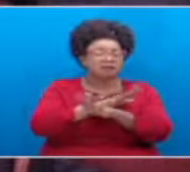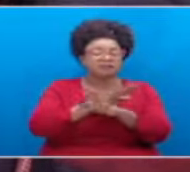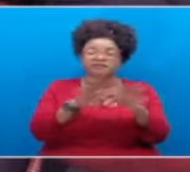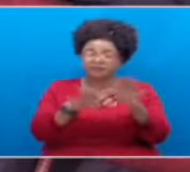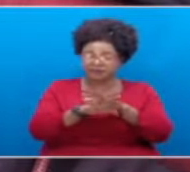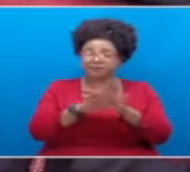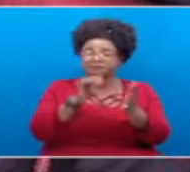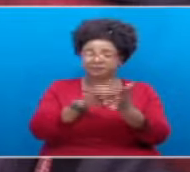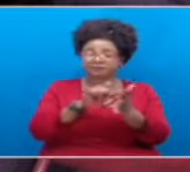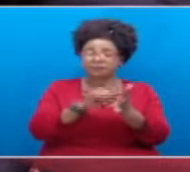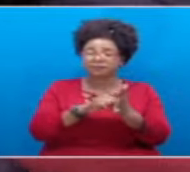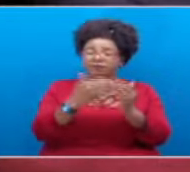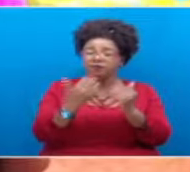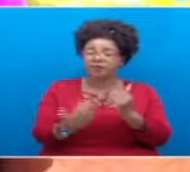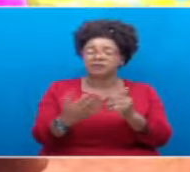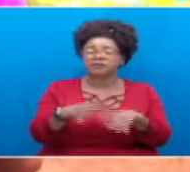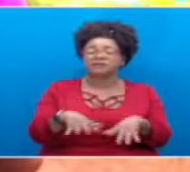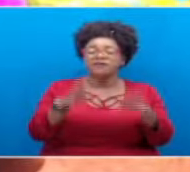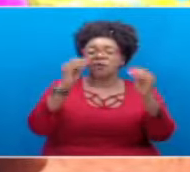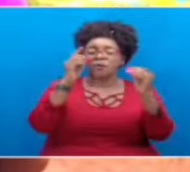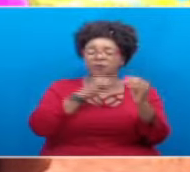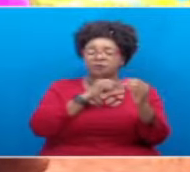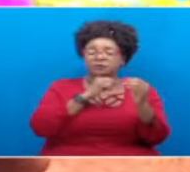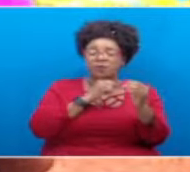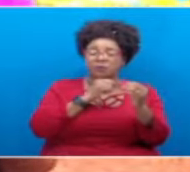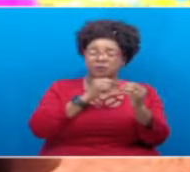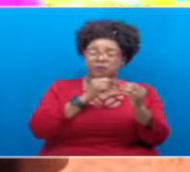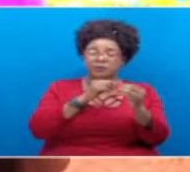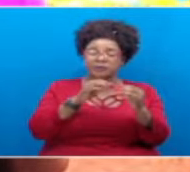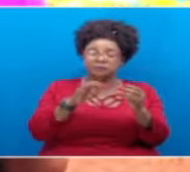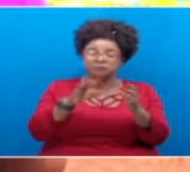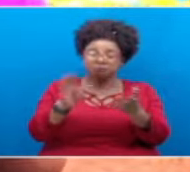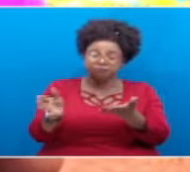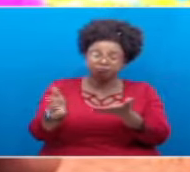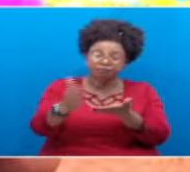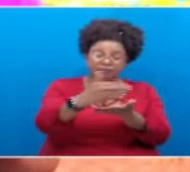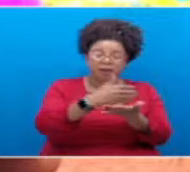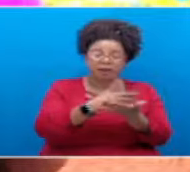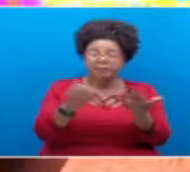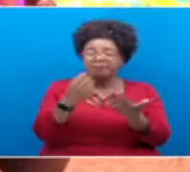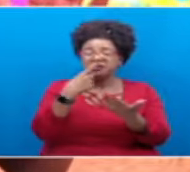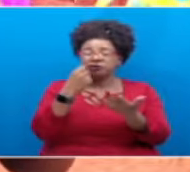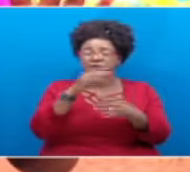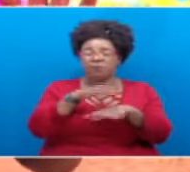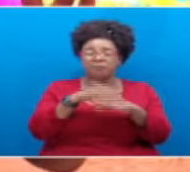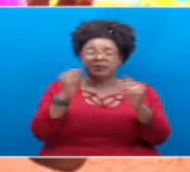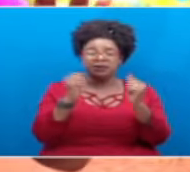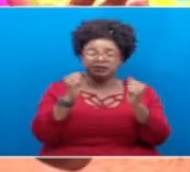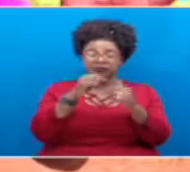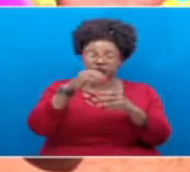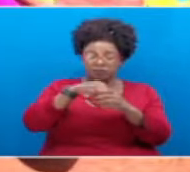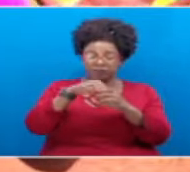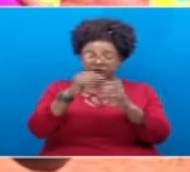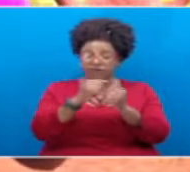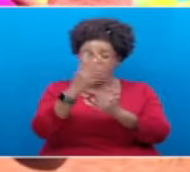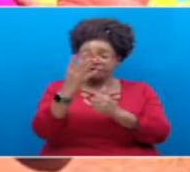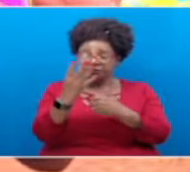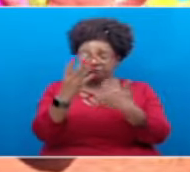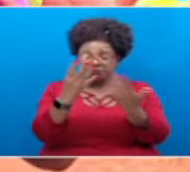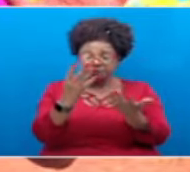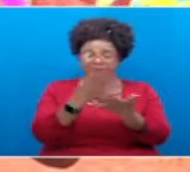child received before. We collect any medication on malaria within 14 days or any